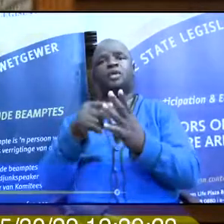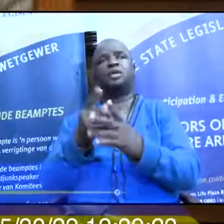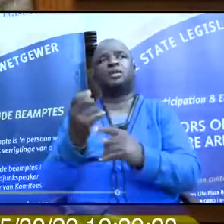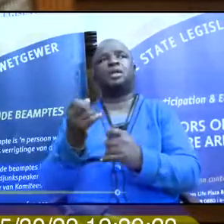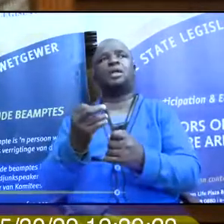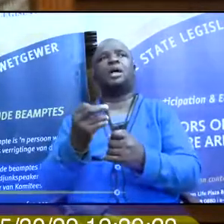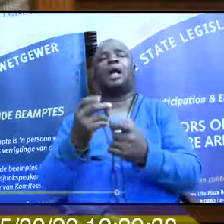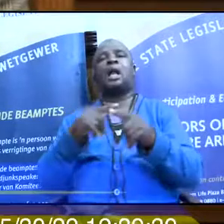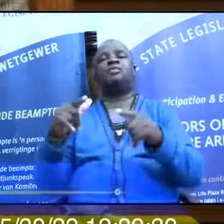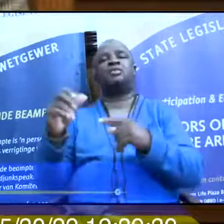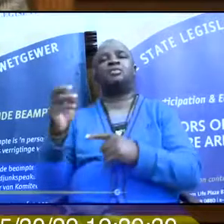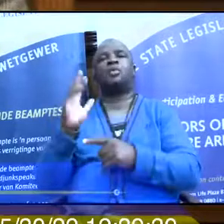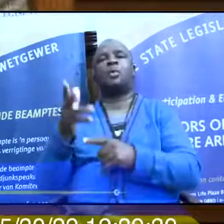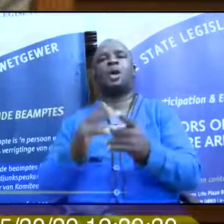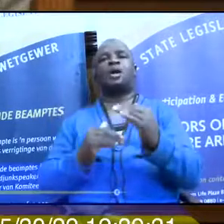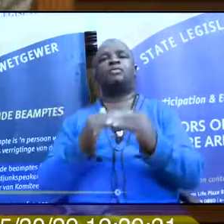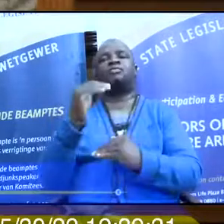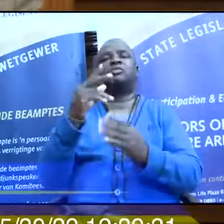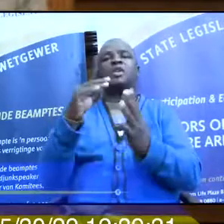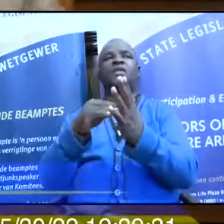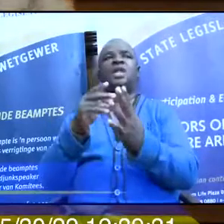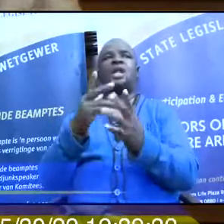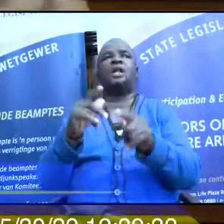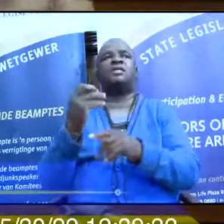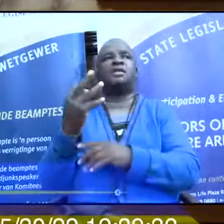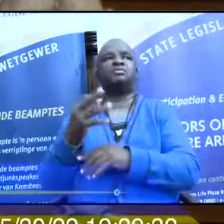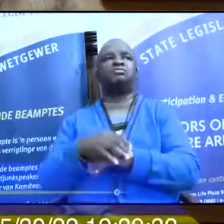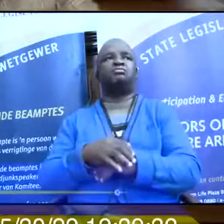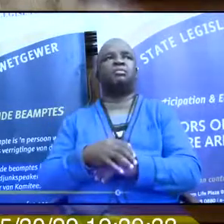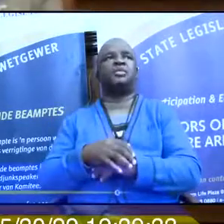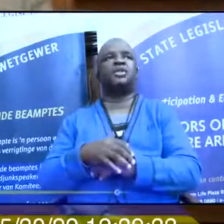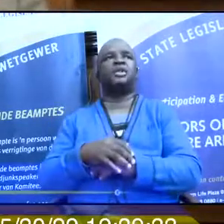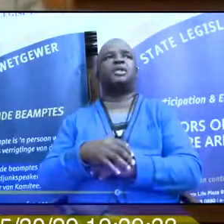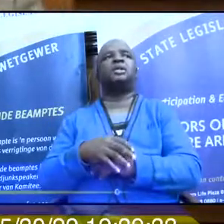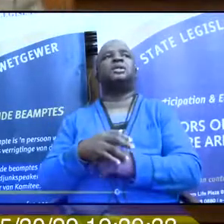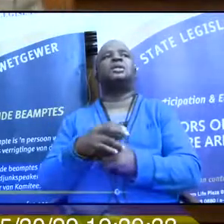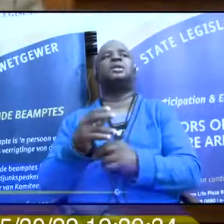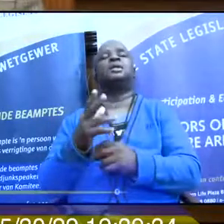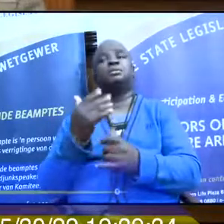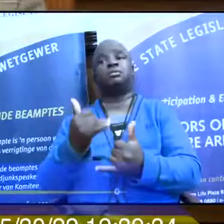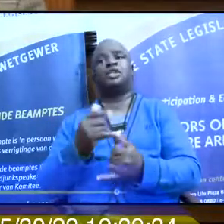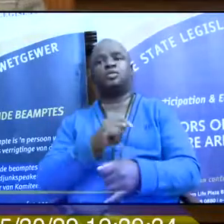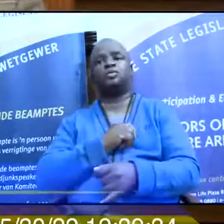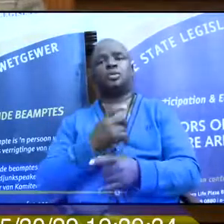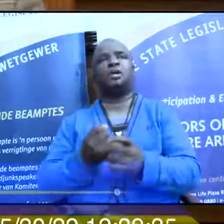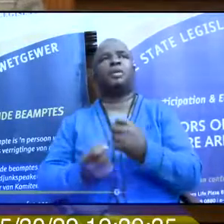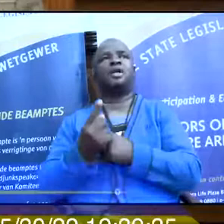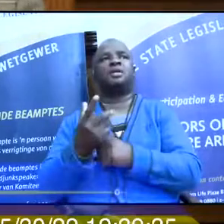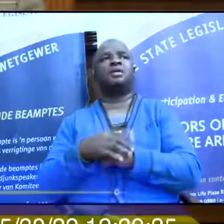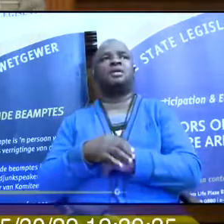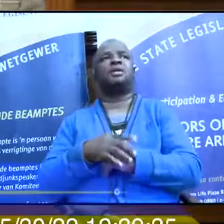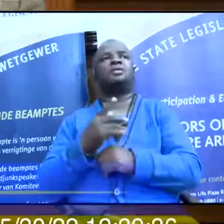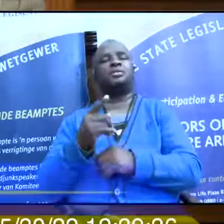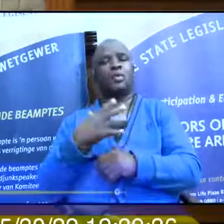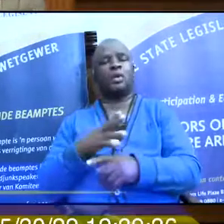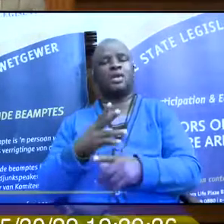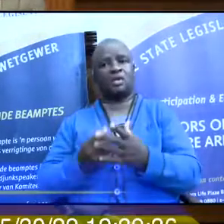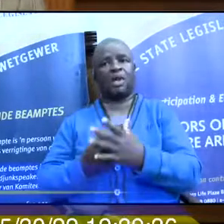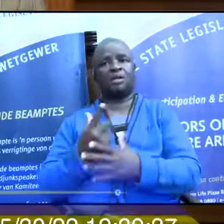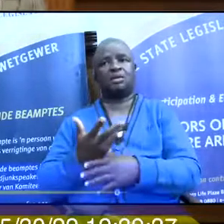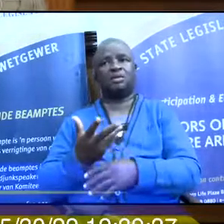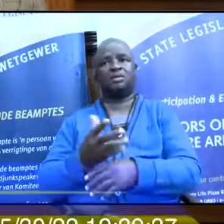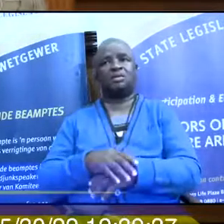levels will be upgraded to level three salary level three in years indeed it has happened but what we want to raise in this meeting is